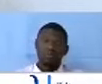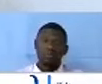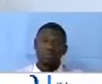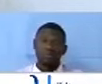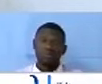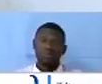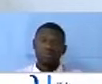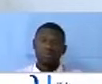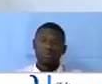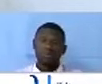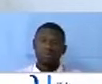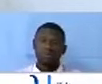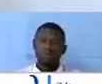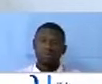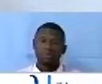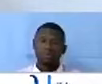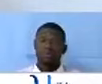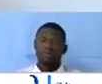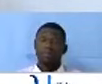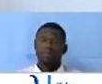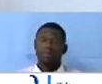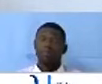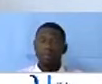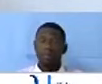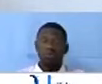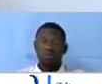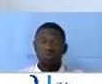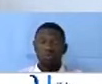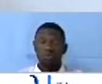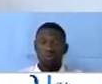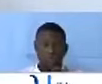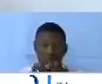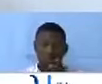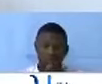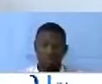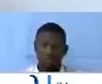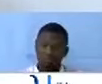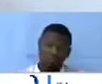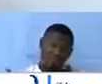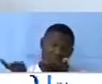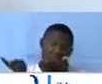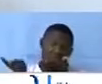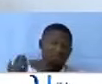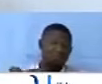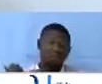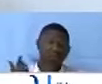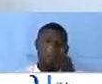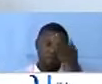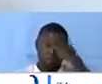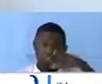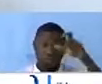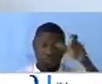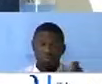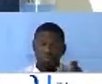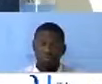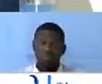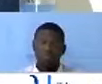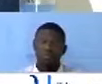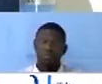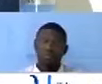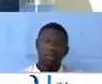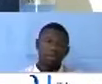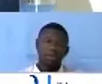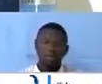direct. I am also telling you that it is left with the commission. Mang la wax rek na lulu mu ngi dess ci commission direct. And in addition to